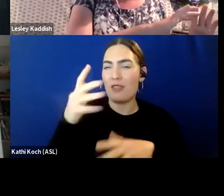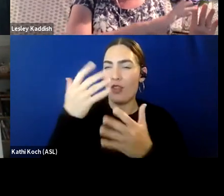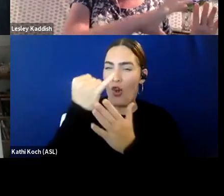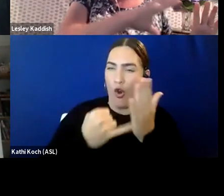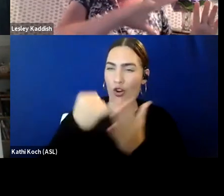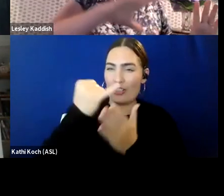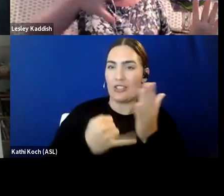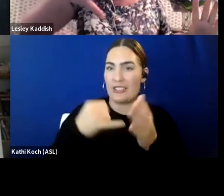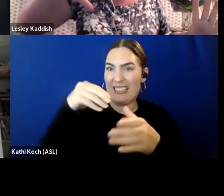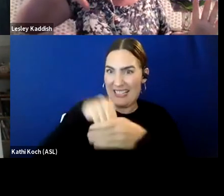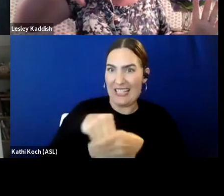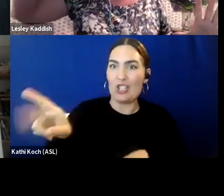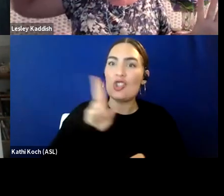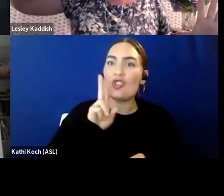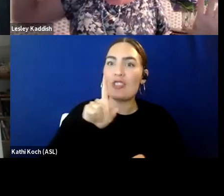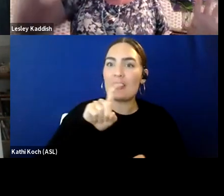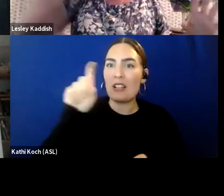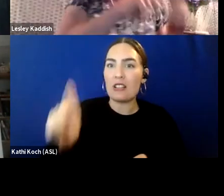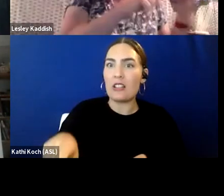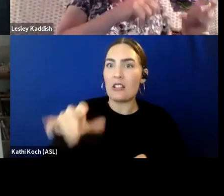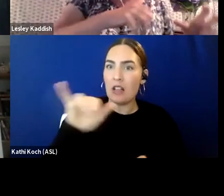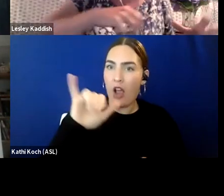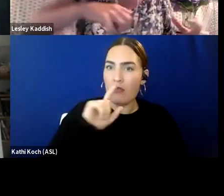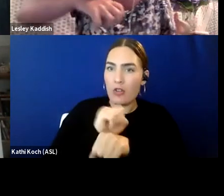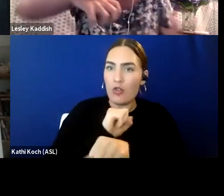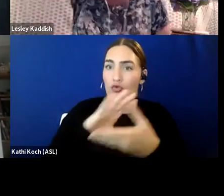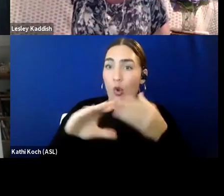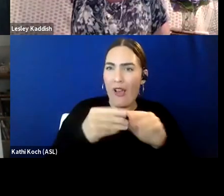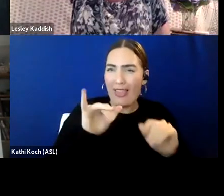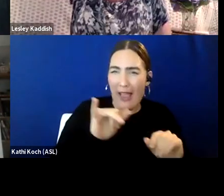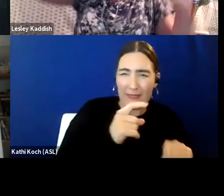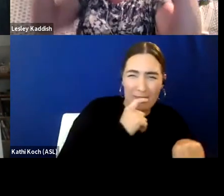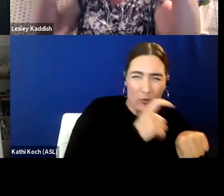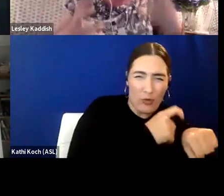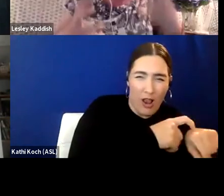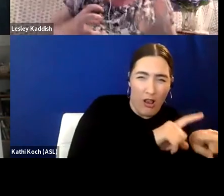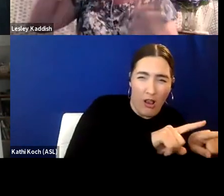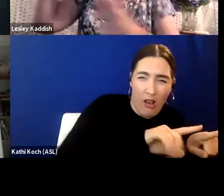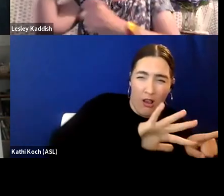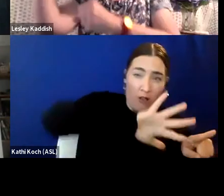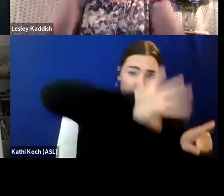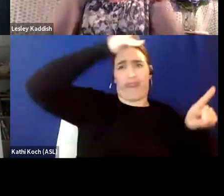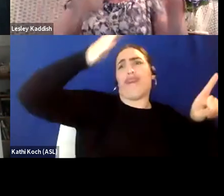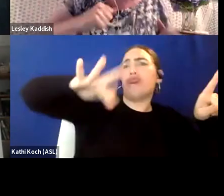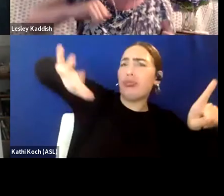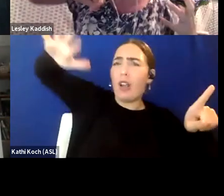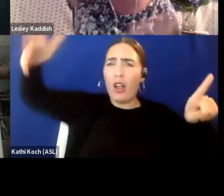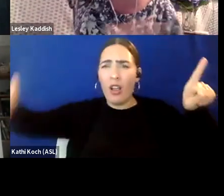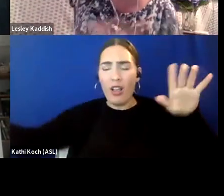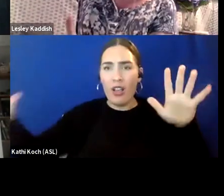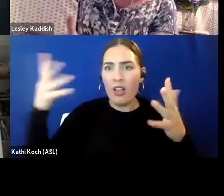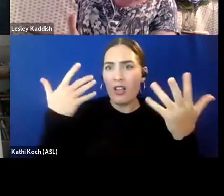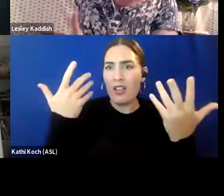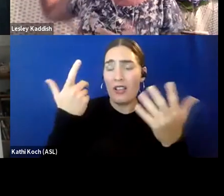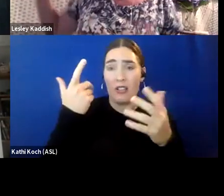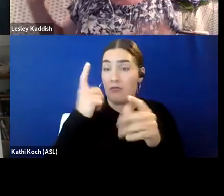literally take up almost a story wall that start with a little scratch and then rise up, and there are these colors and they're erasings and then it